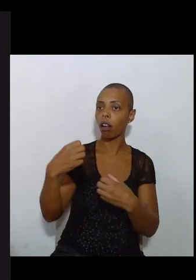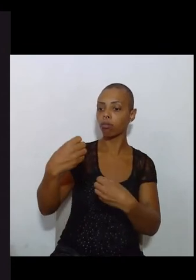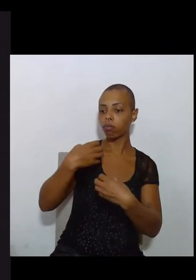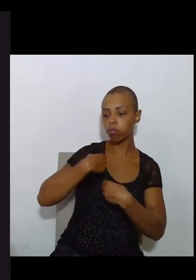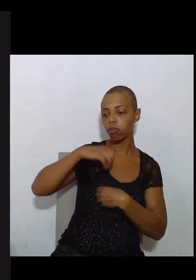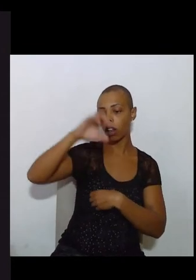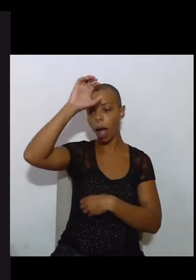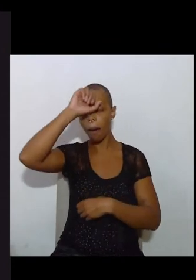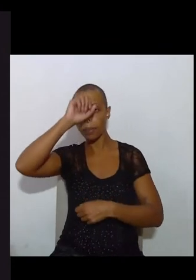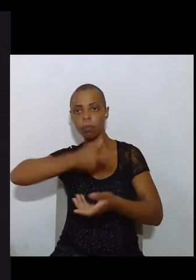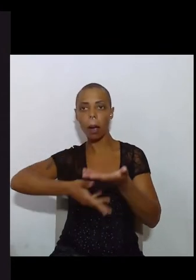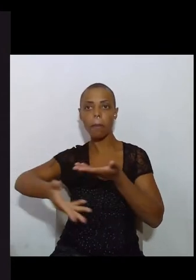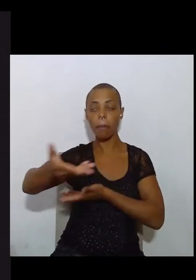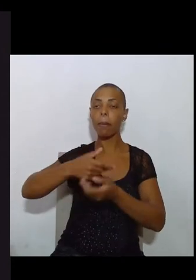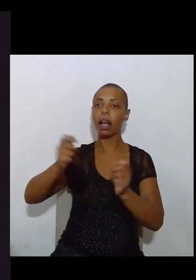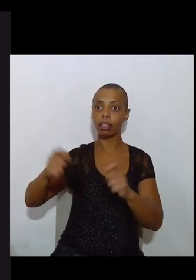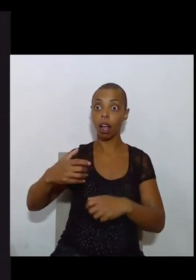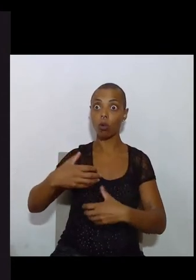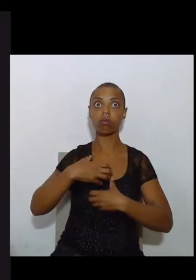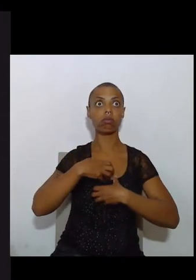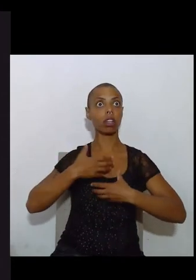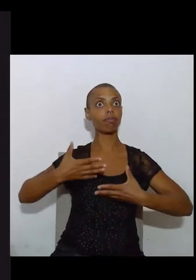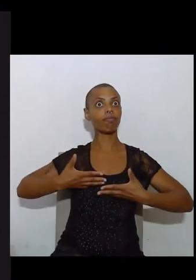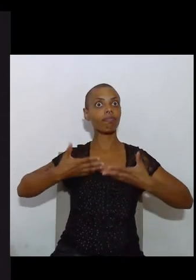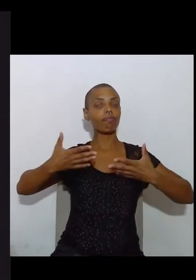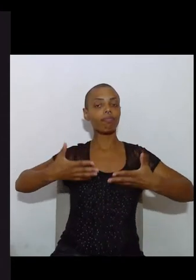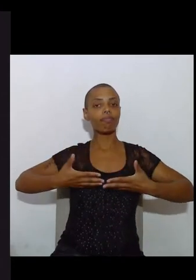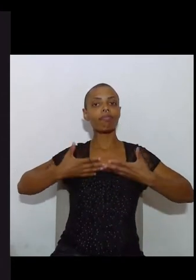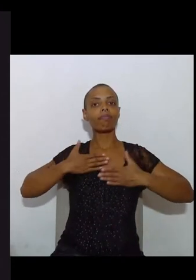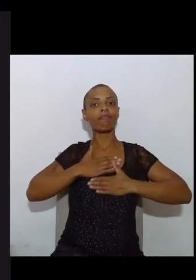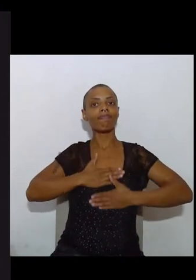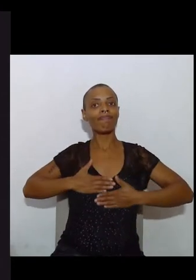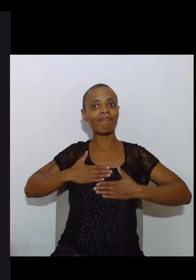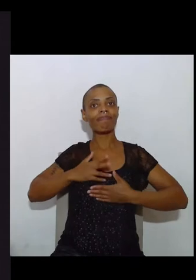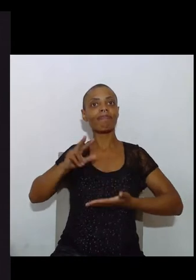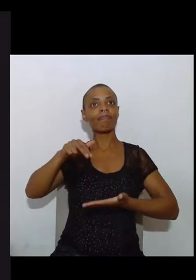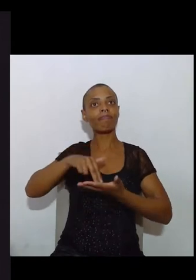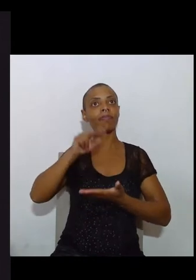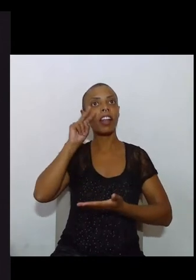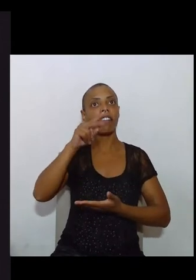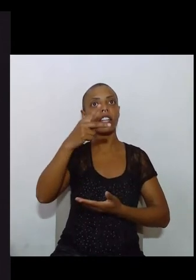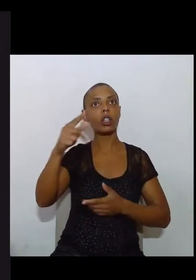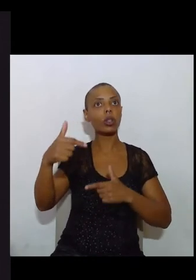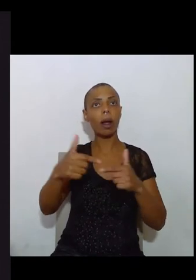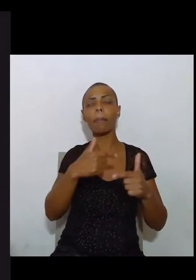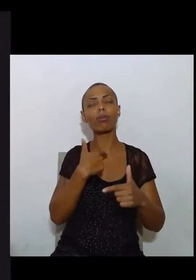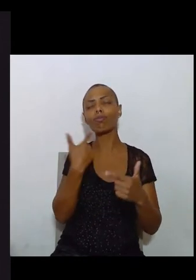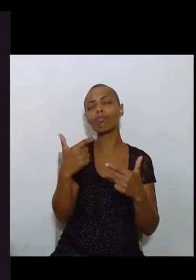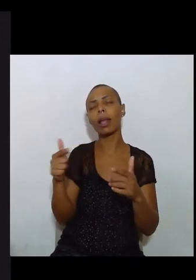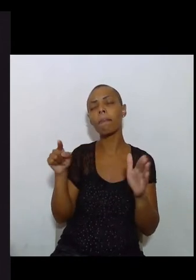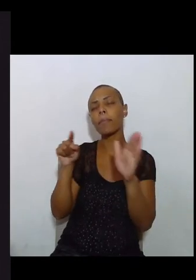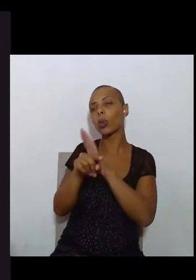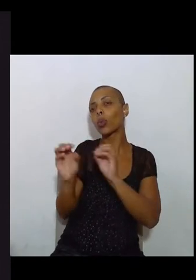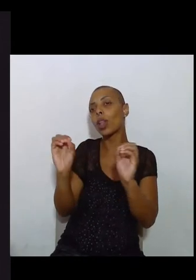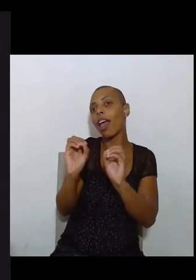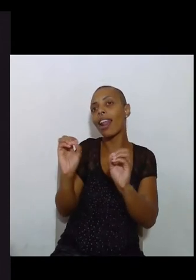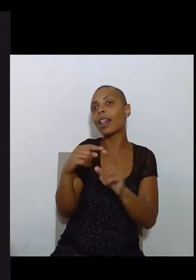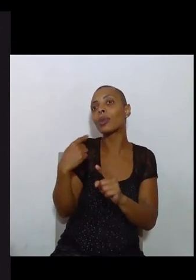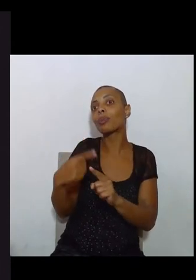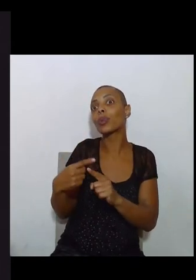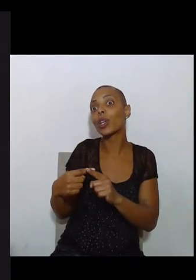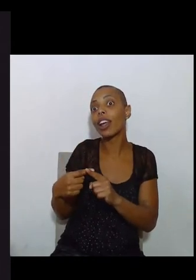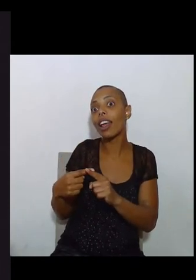your works and understand it I have no questions because we only will get questions and we are together